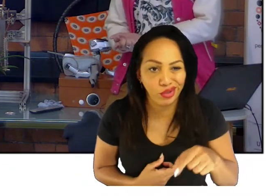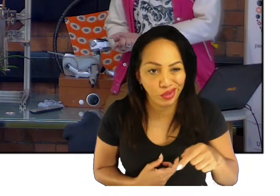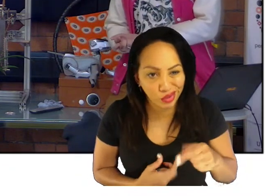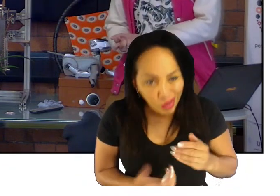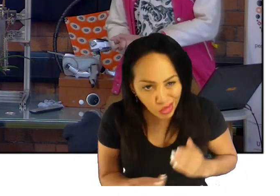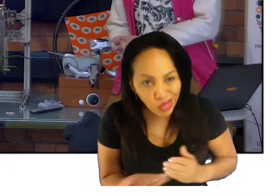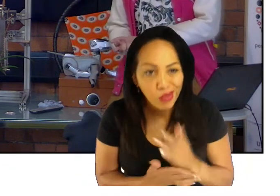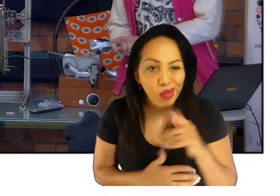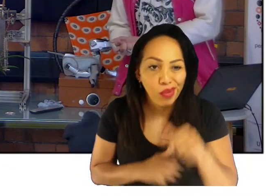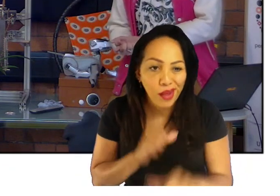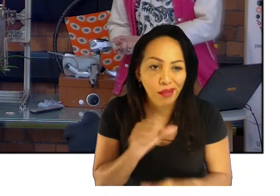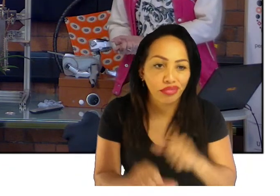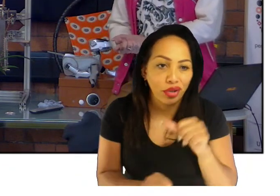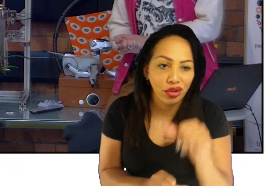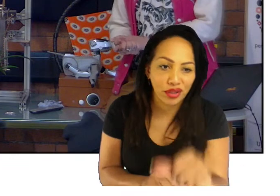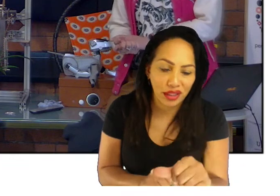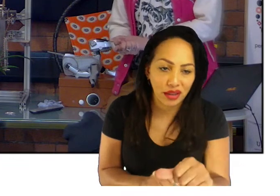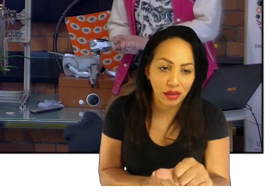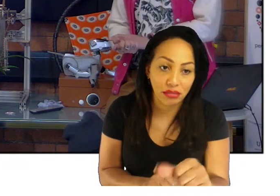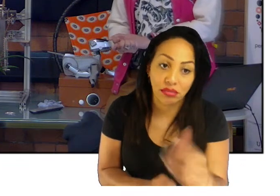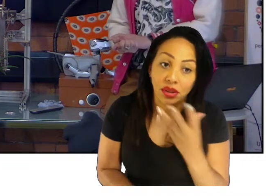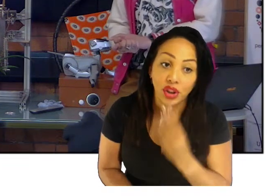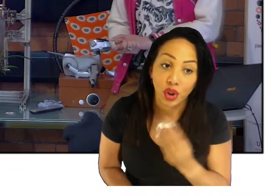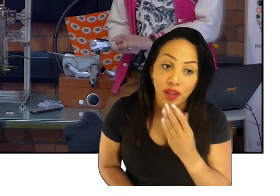that's really useful and helpful.